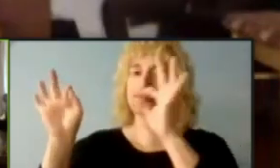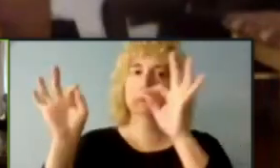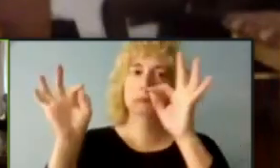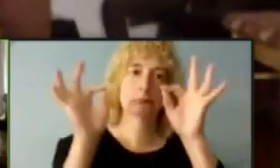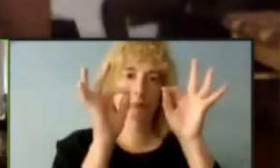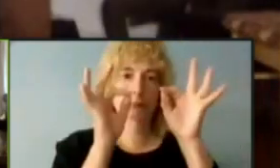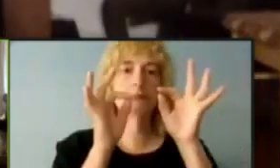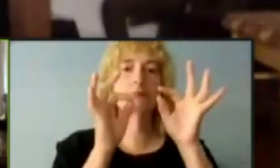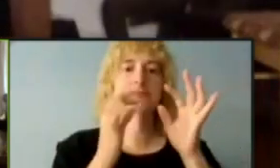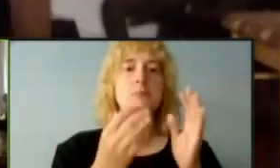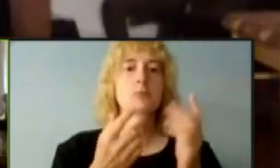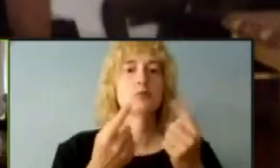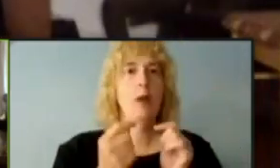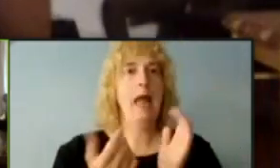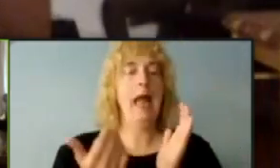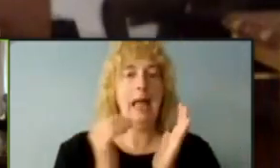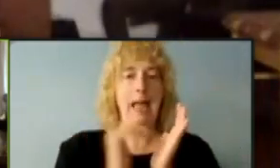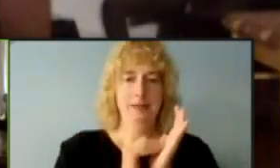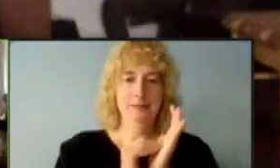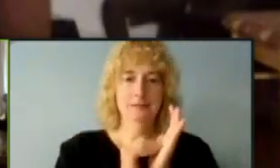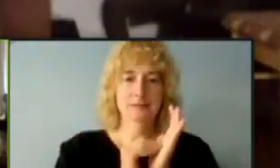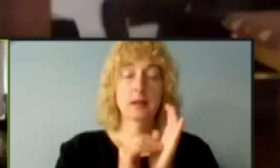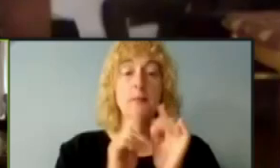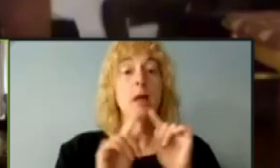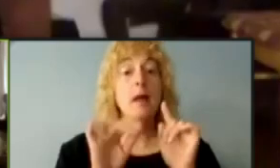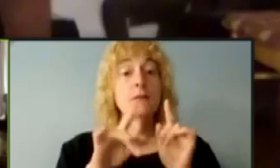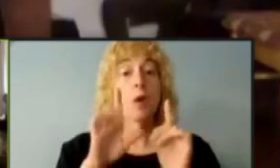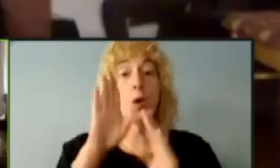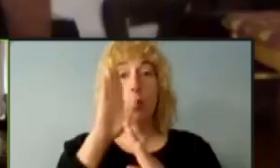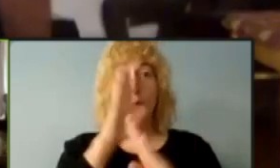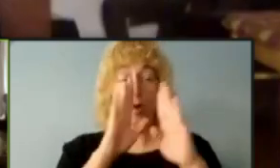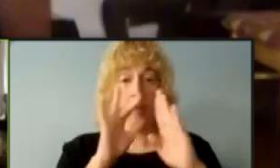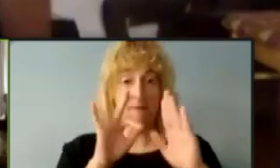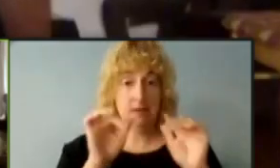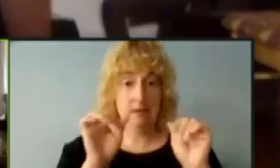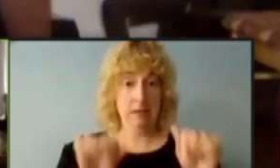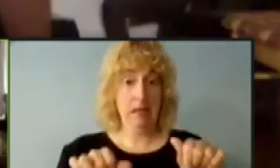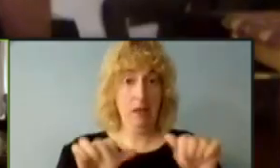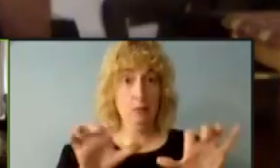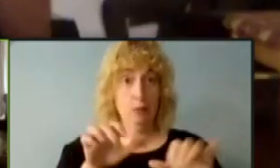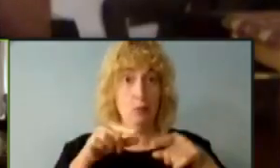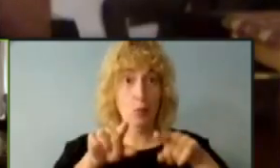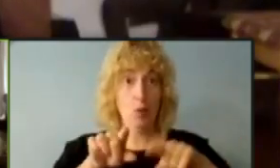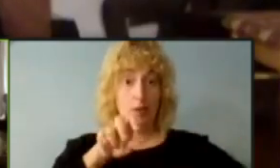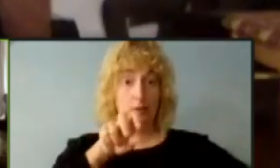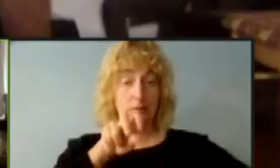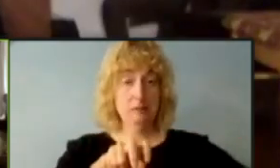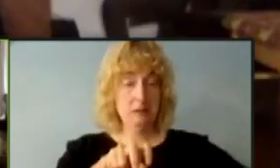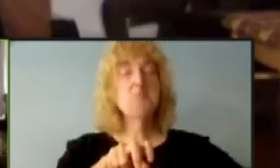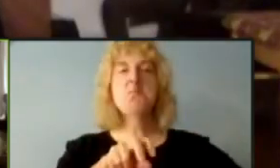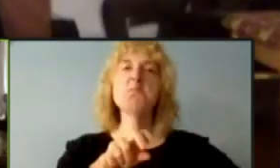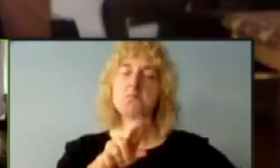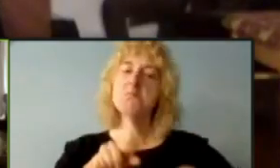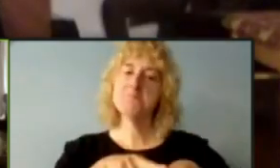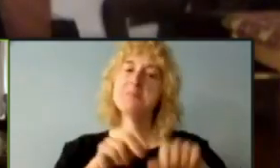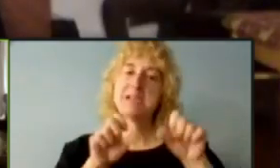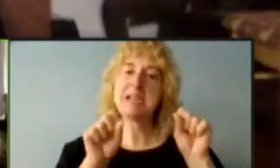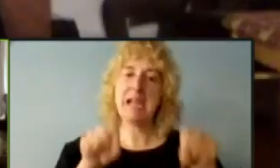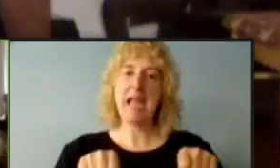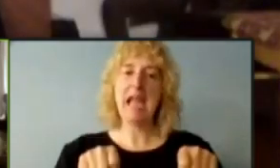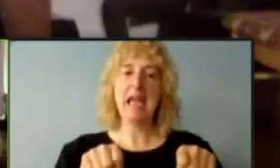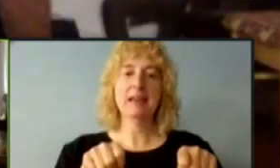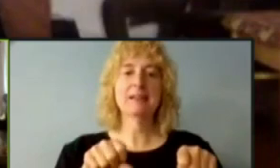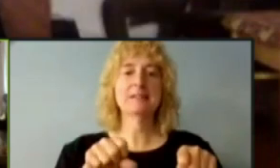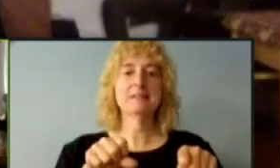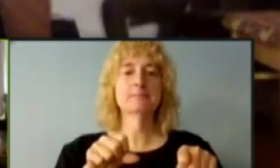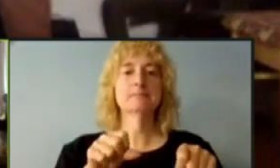We're going to try that again, but just in case you're worried about whether you can do that sitting down, of course you can. Inhale, lengthening up to the crown